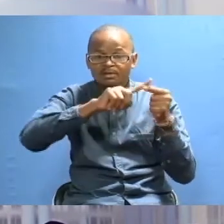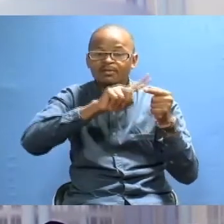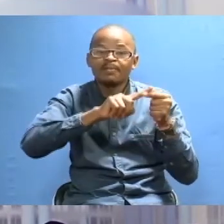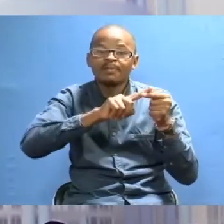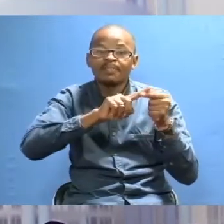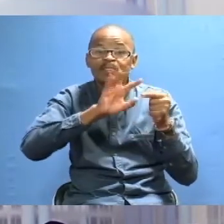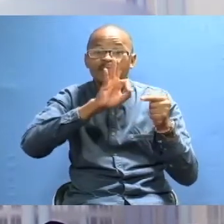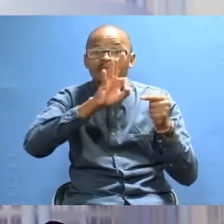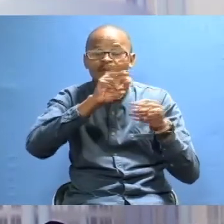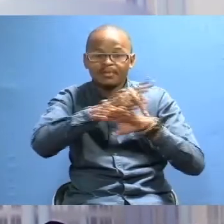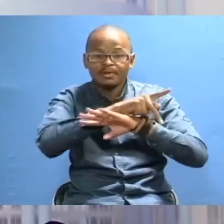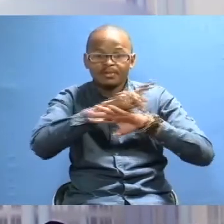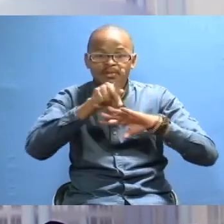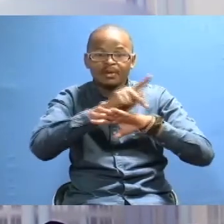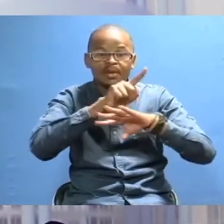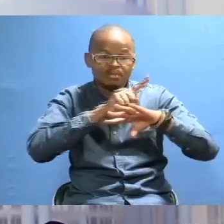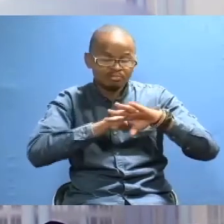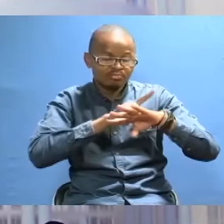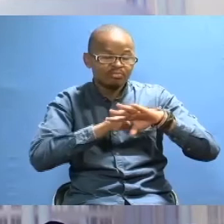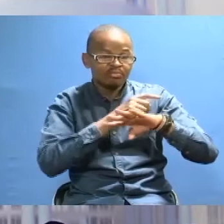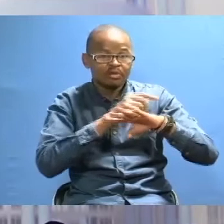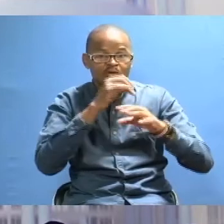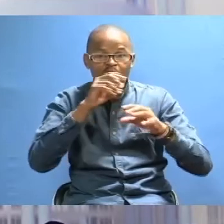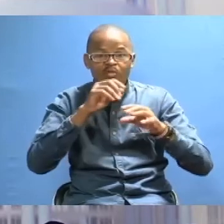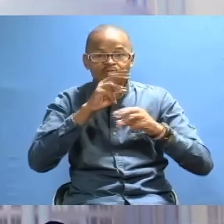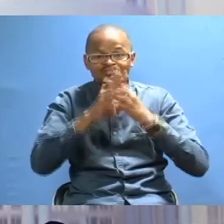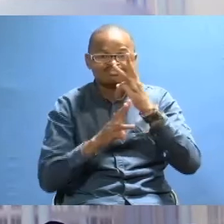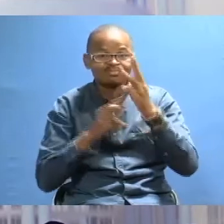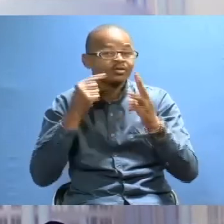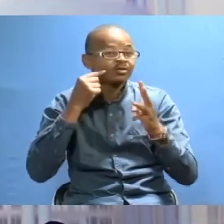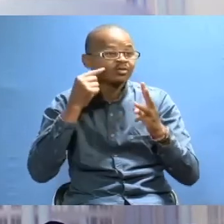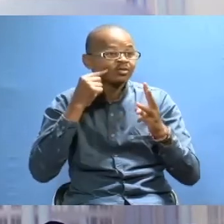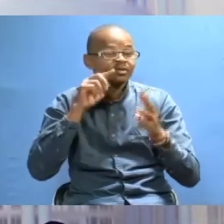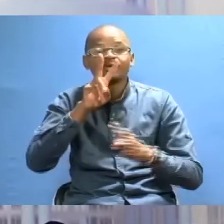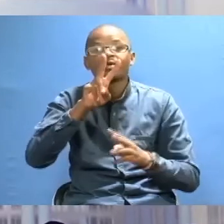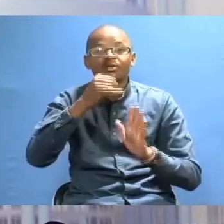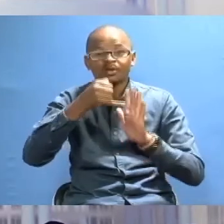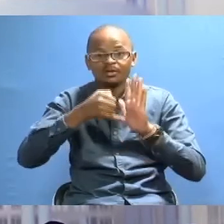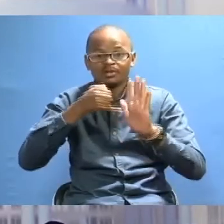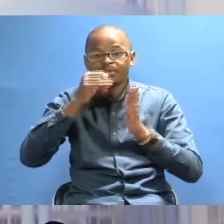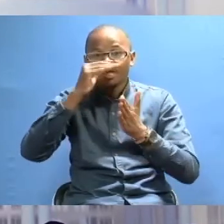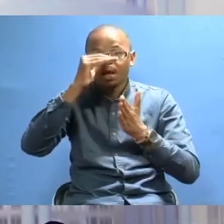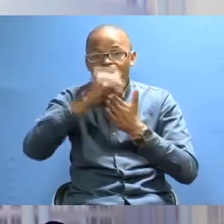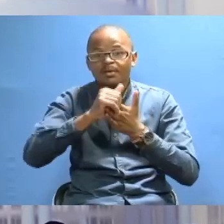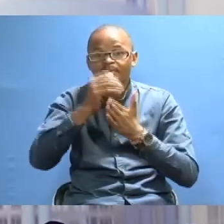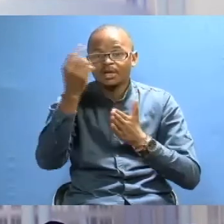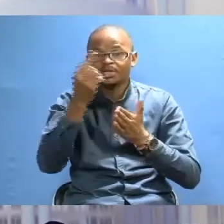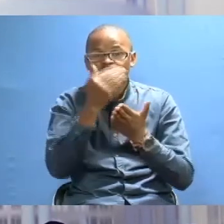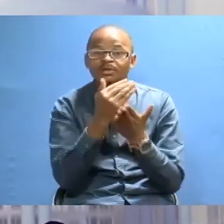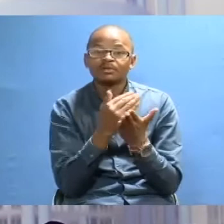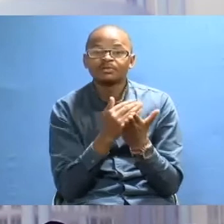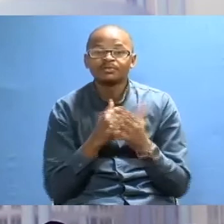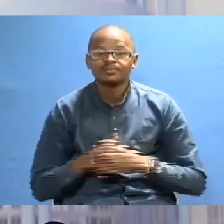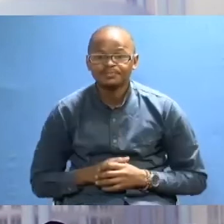addition, there are 3 practical sessions, a workshop practice, and 2 industrial attachments per